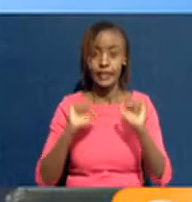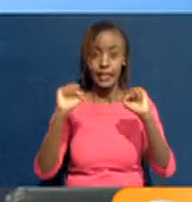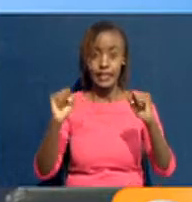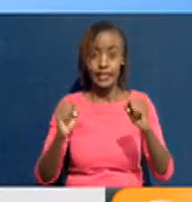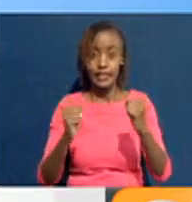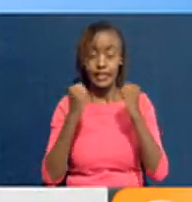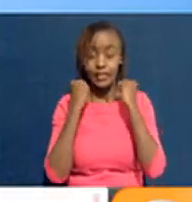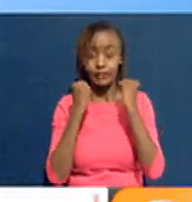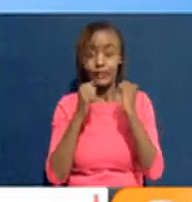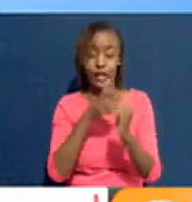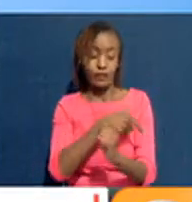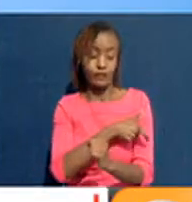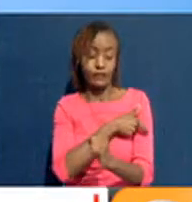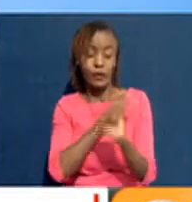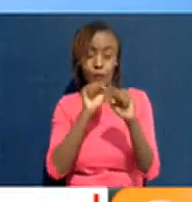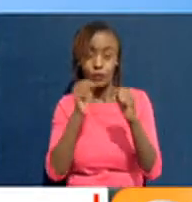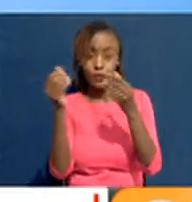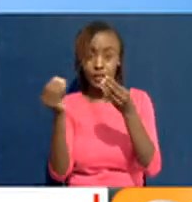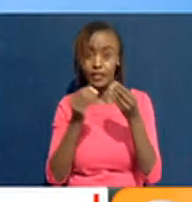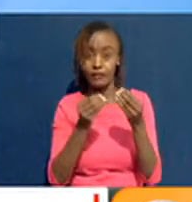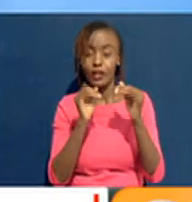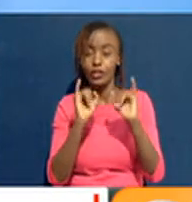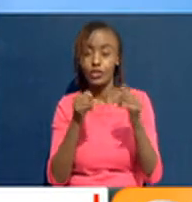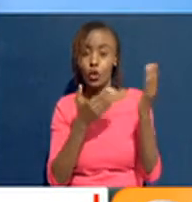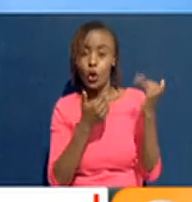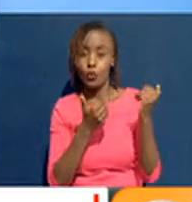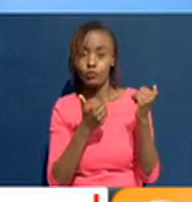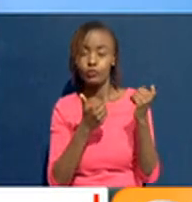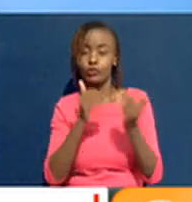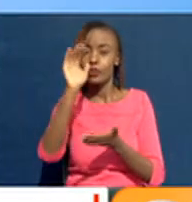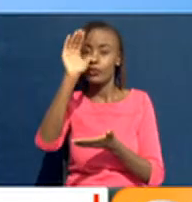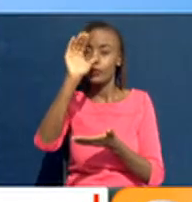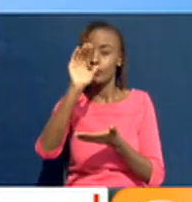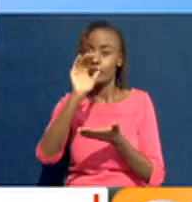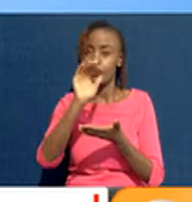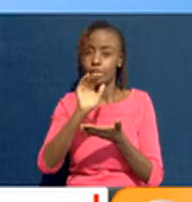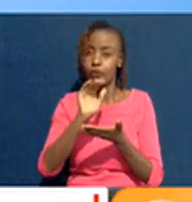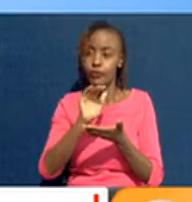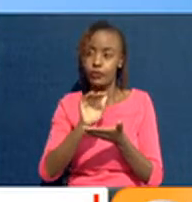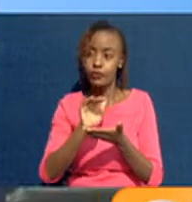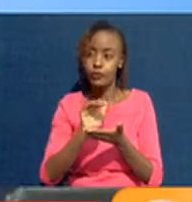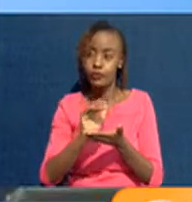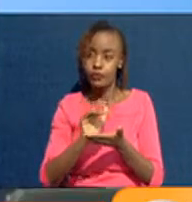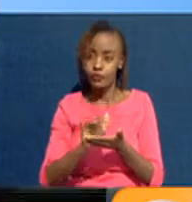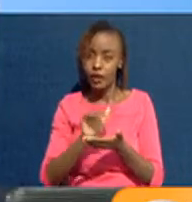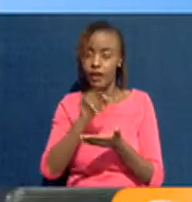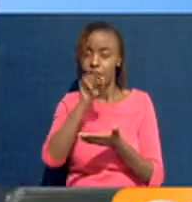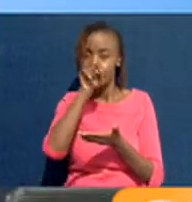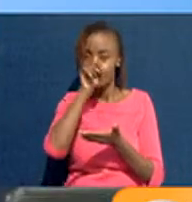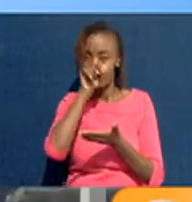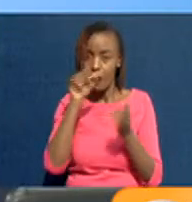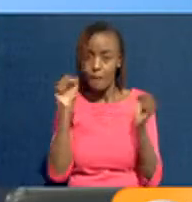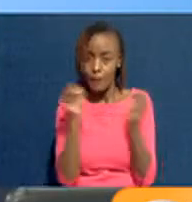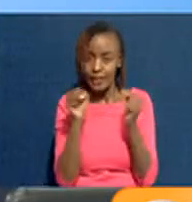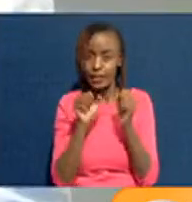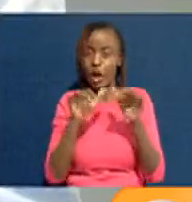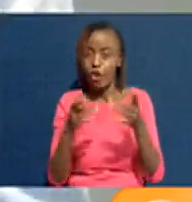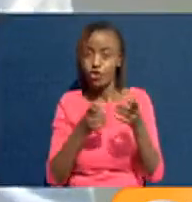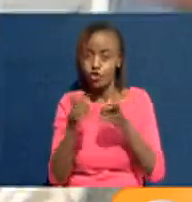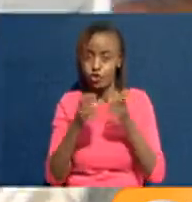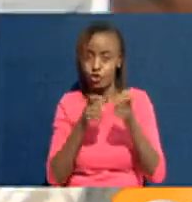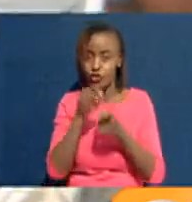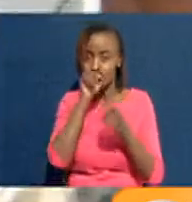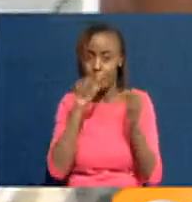new hope of bringing one of the oldest diseases known to humanity under control, malaria.